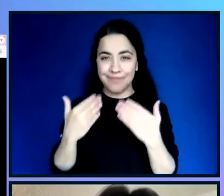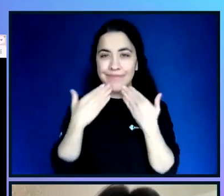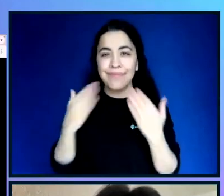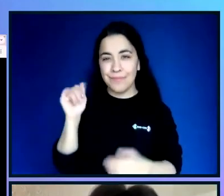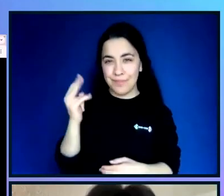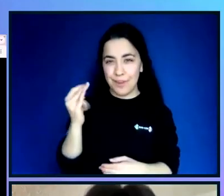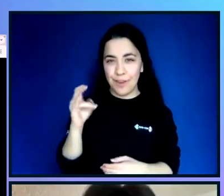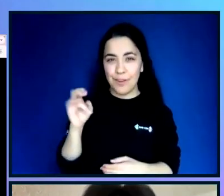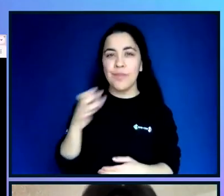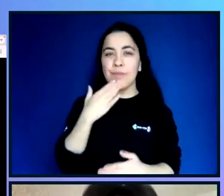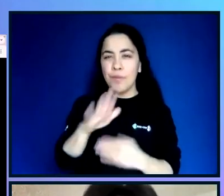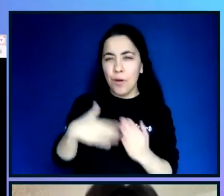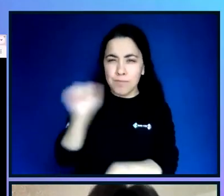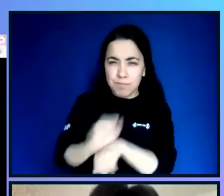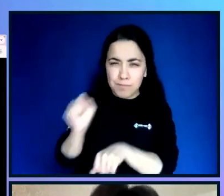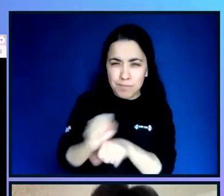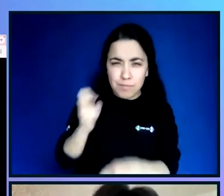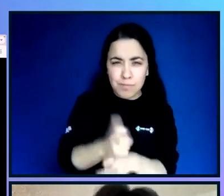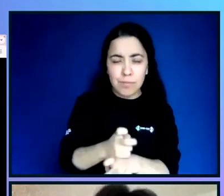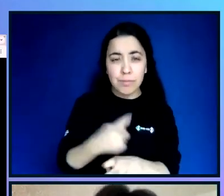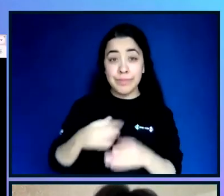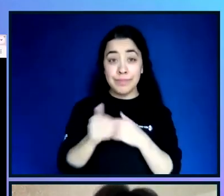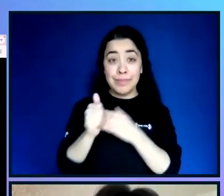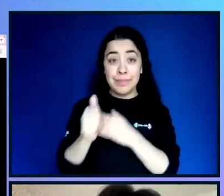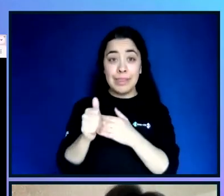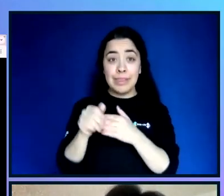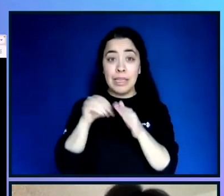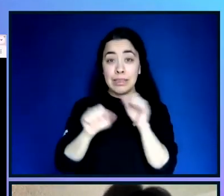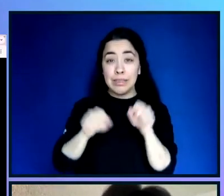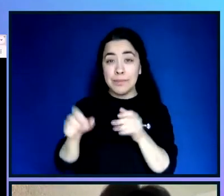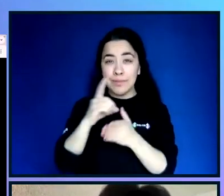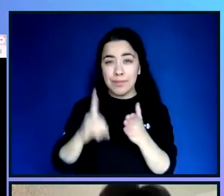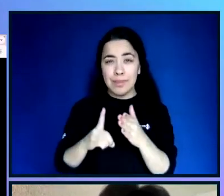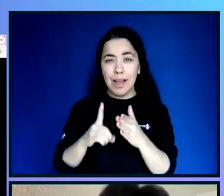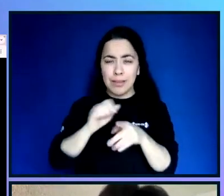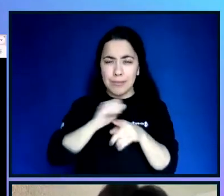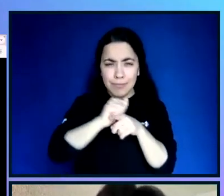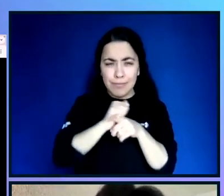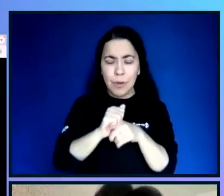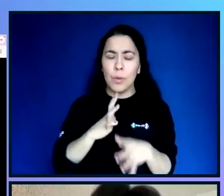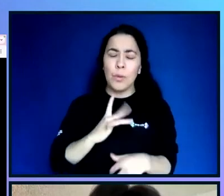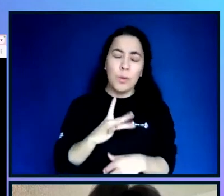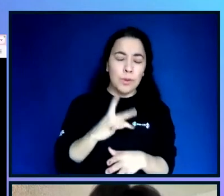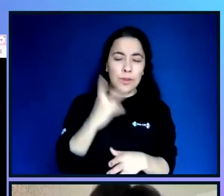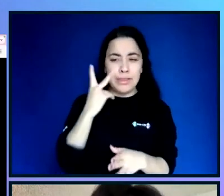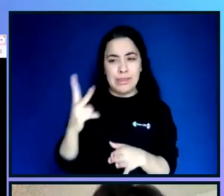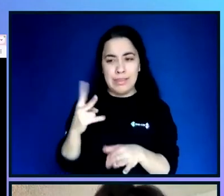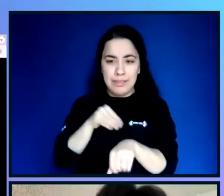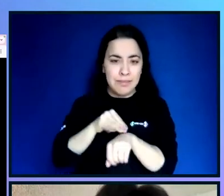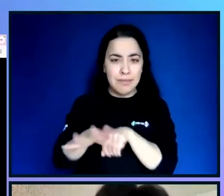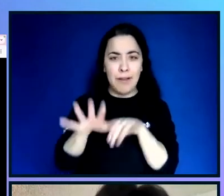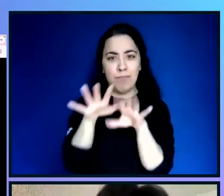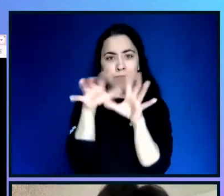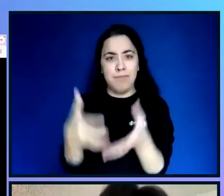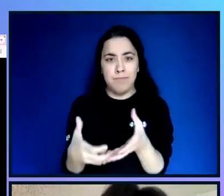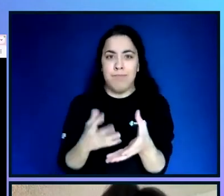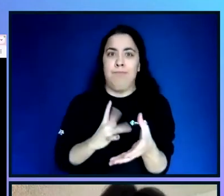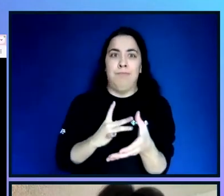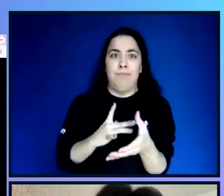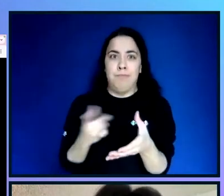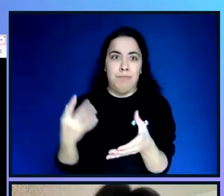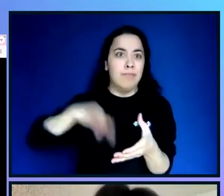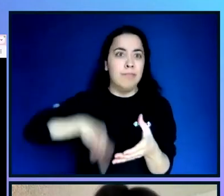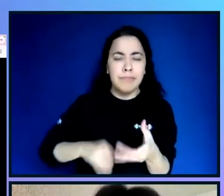who leads Accessibility Design Bootcamp, it was so cool to see the direct impact it had on our cohort. A lot of people wanted